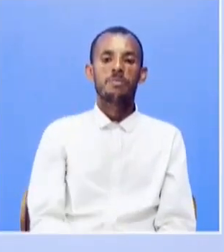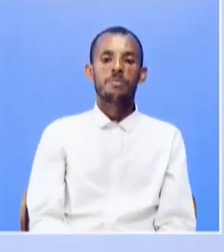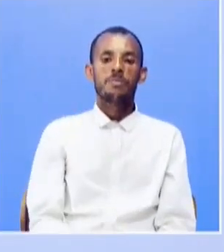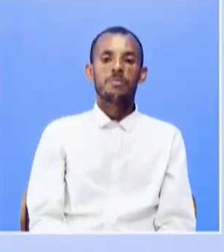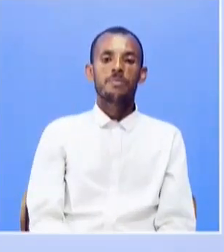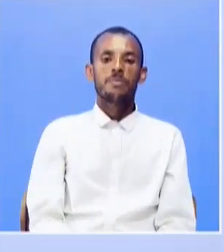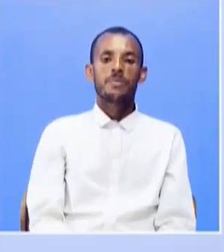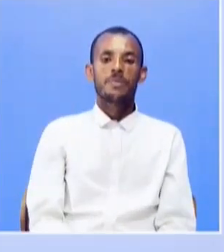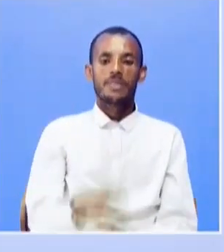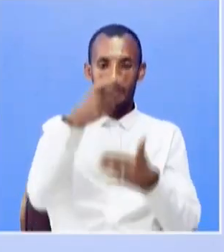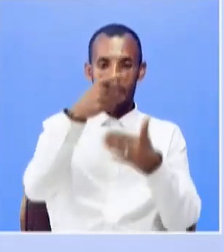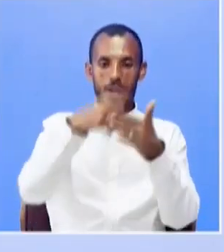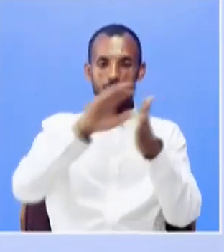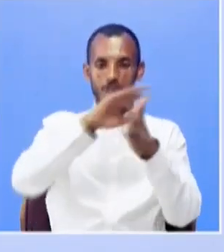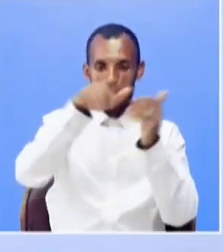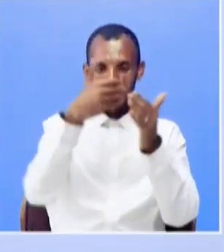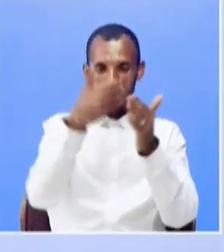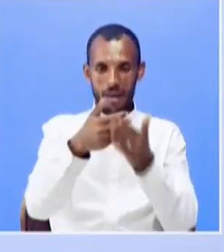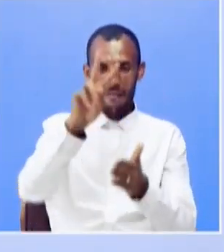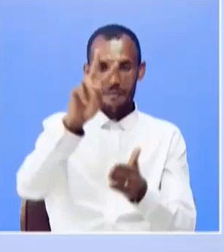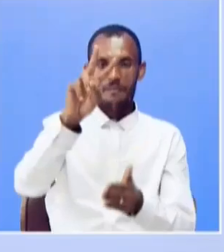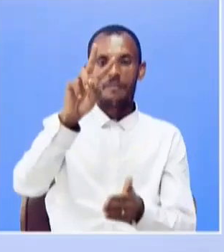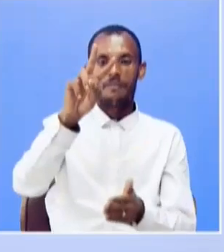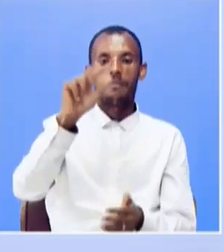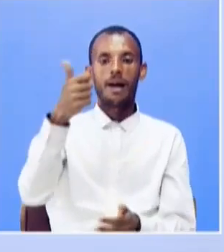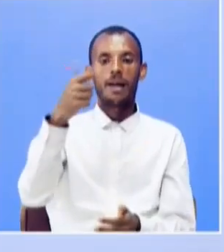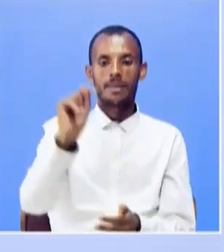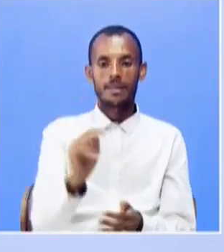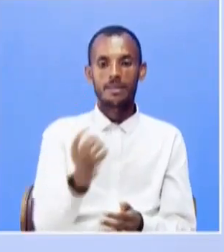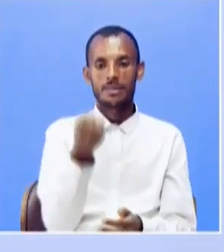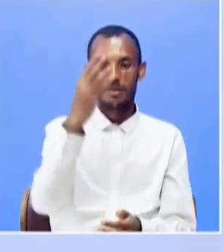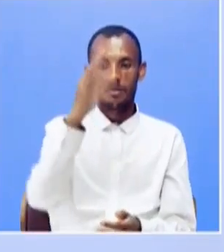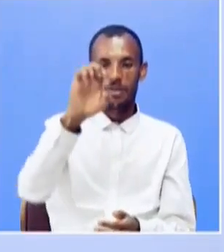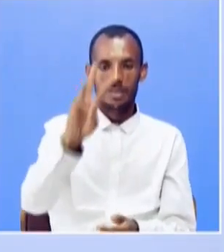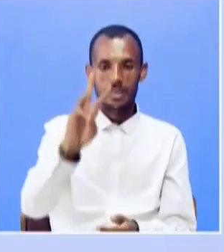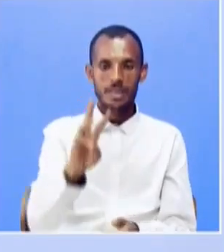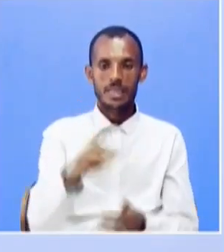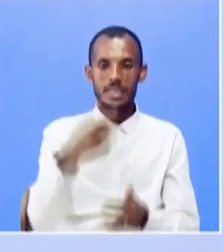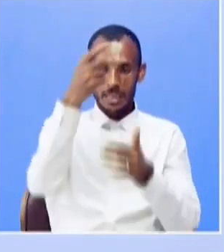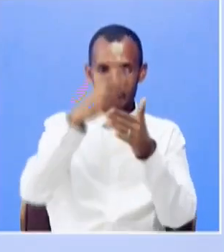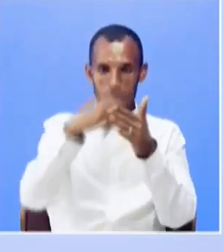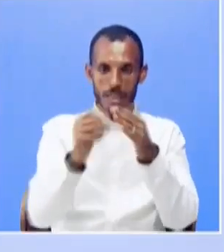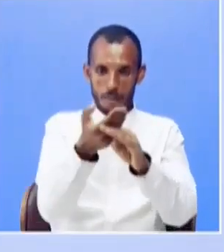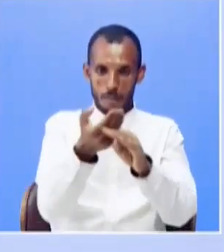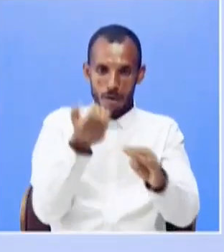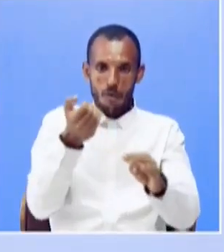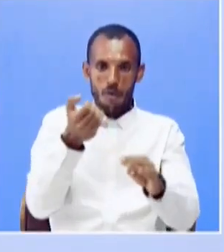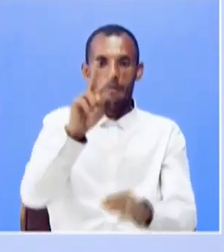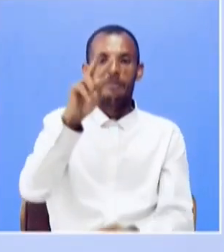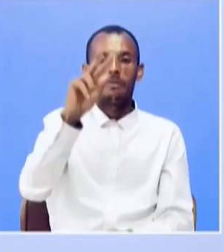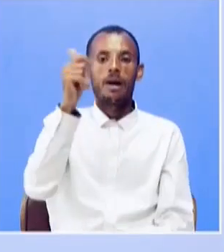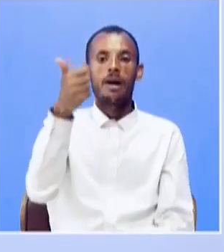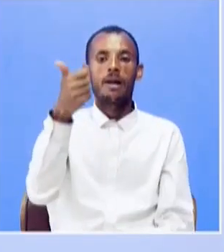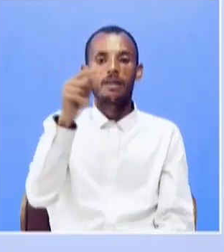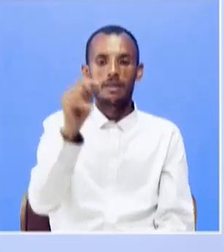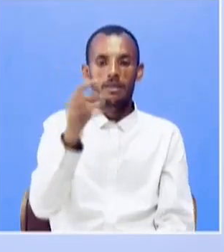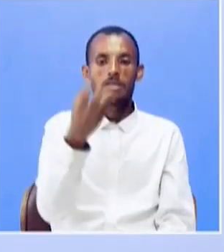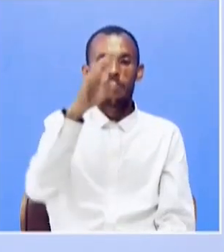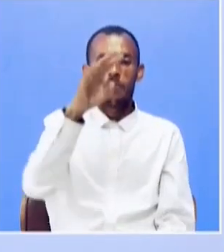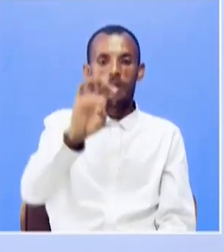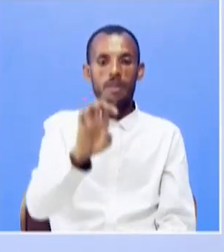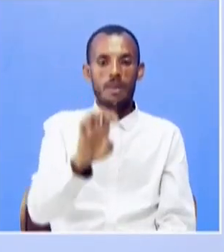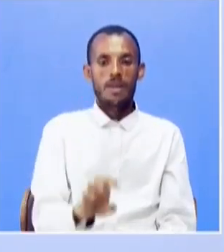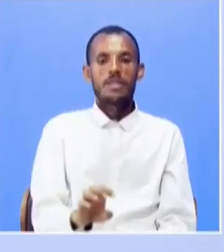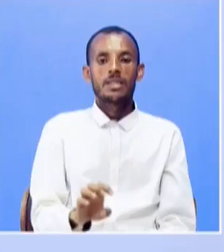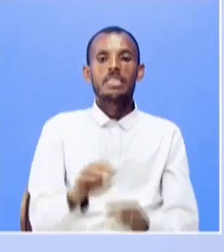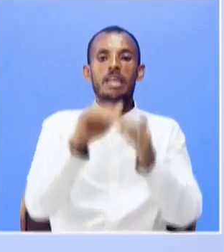the price including VAT is 46. The price before VAT is 40. So